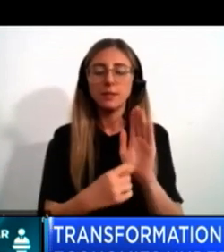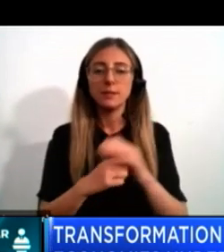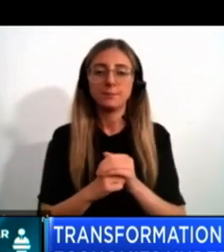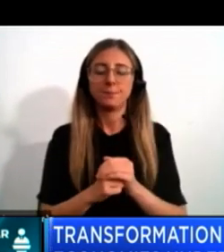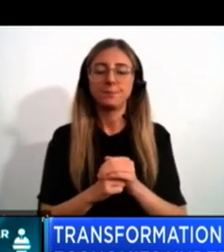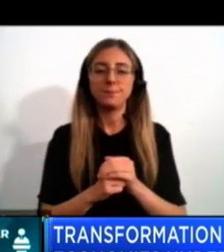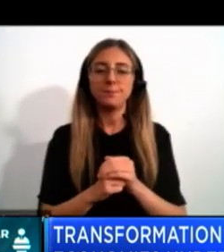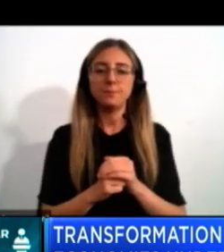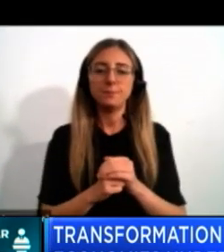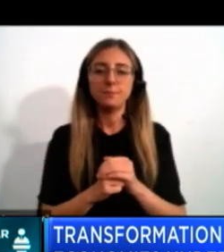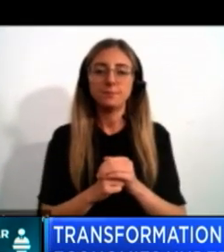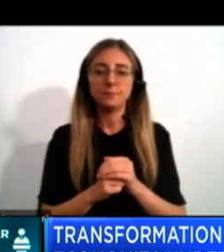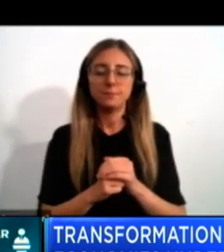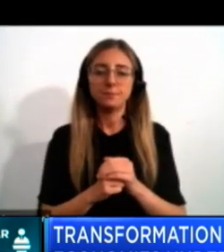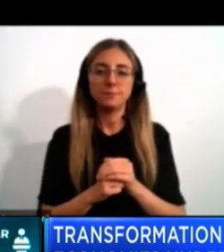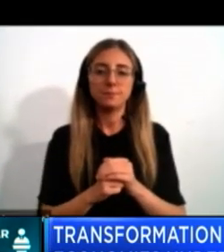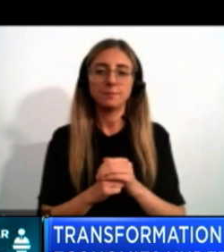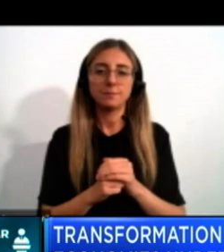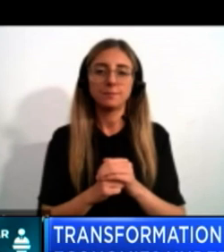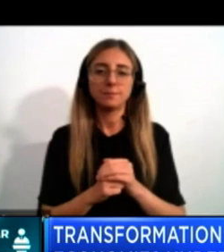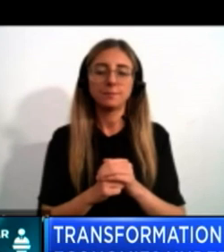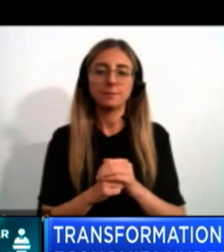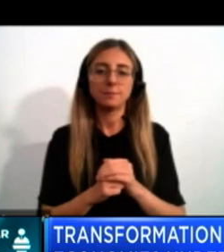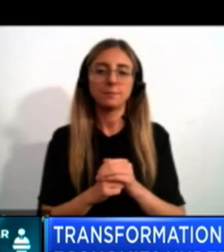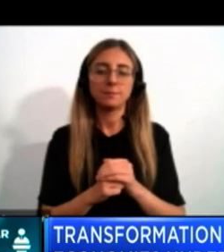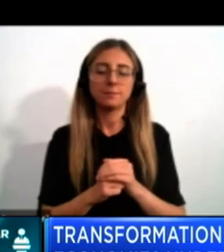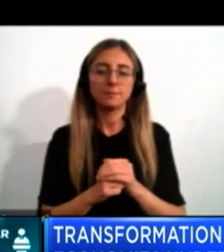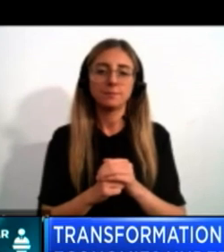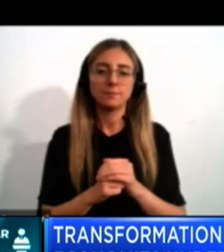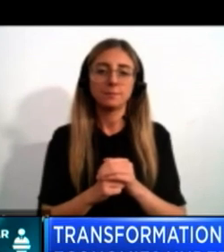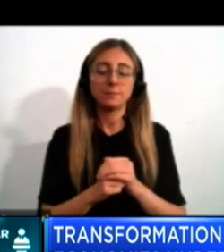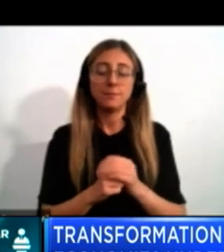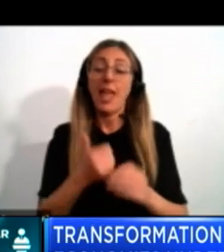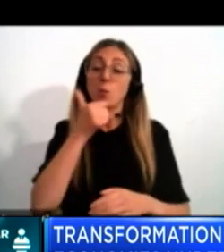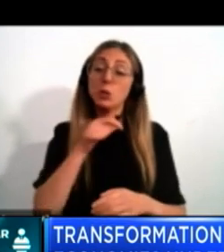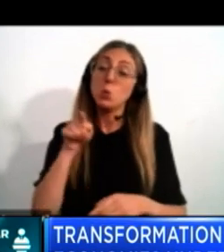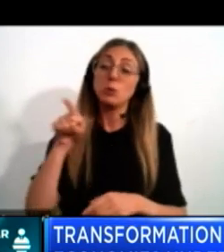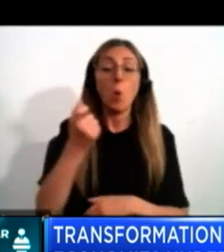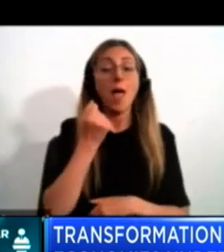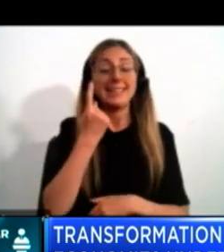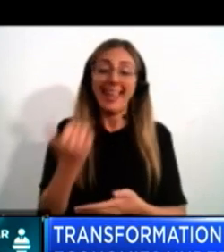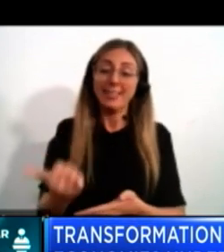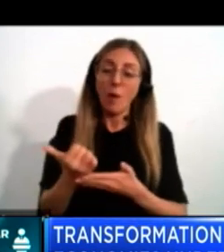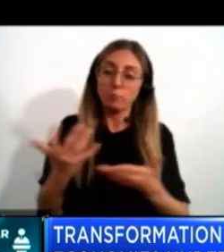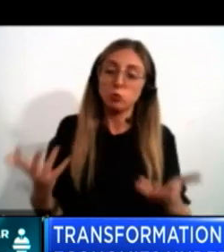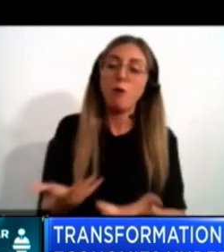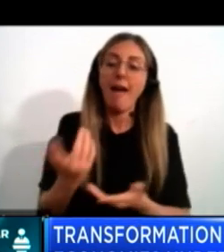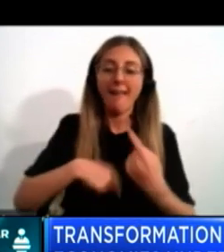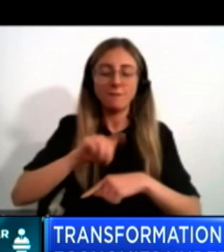AfCFTA, with a clear focus to use them as a basis to drive regional value chains